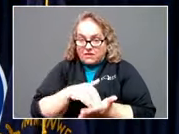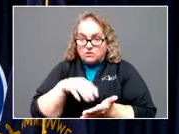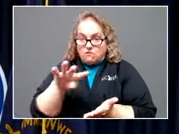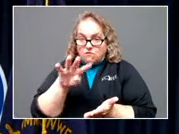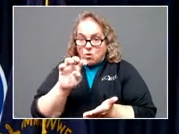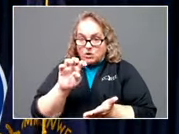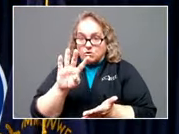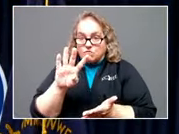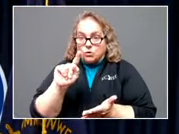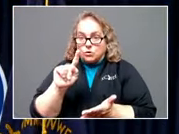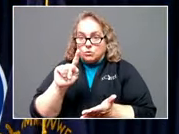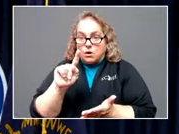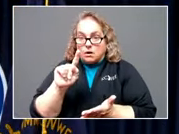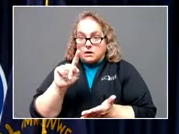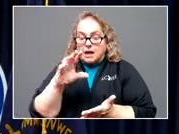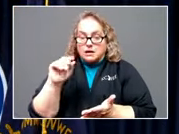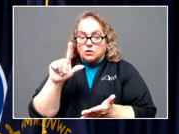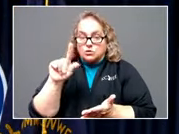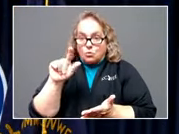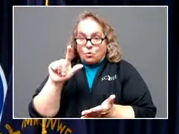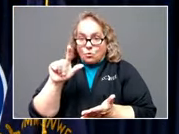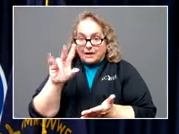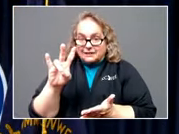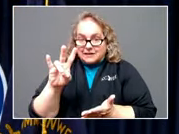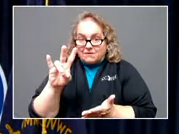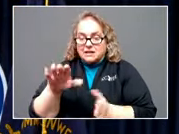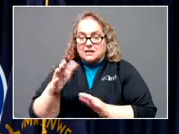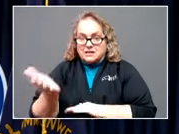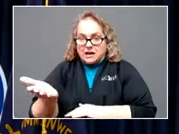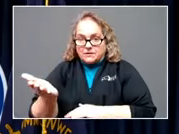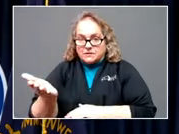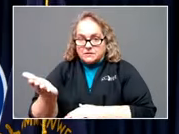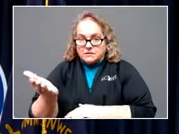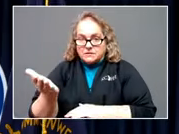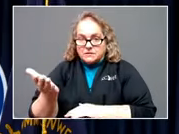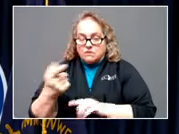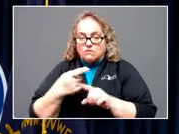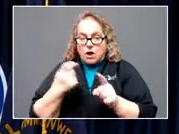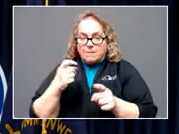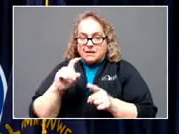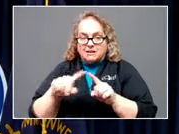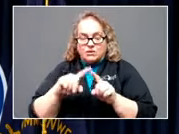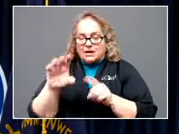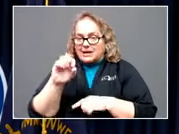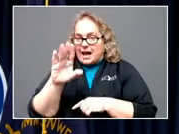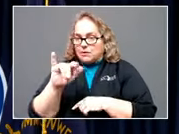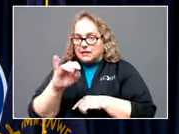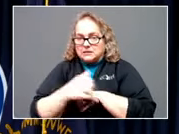6,441 and 27 deaths from counties all over the Commonwealth, people in